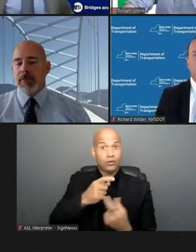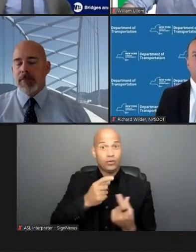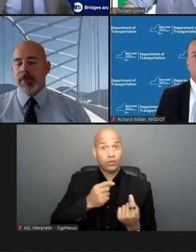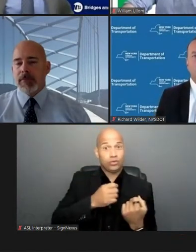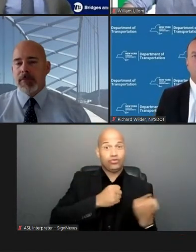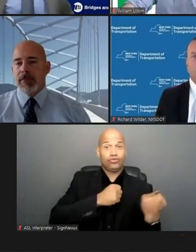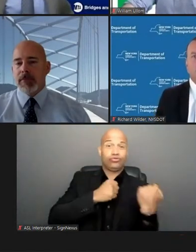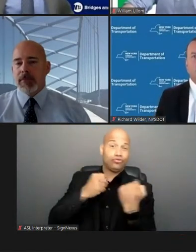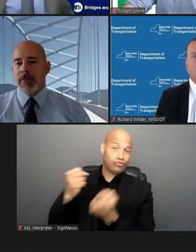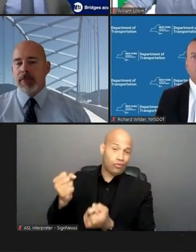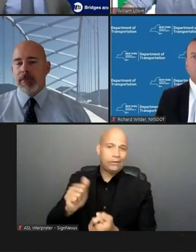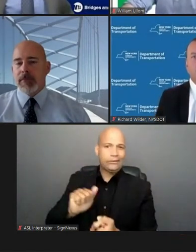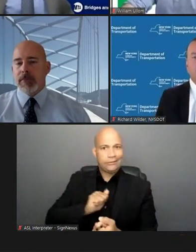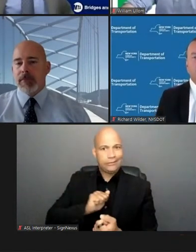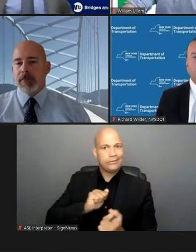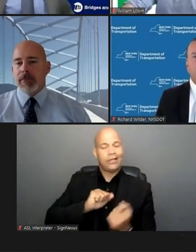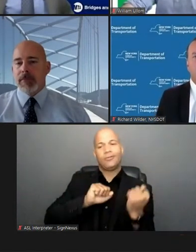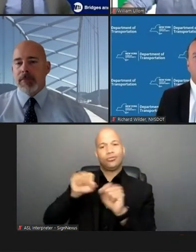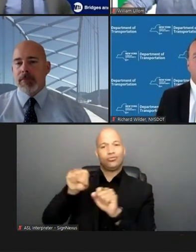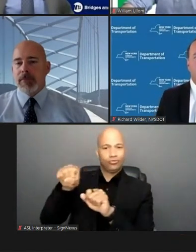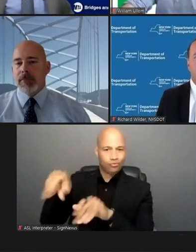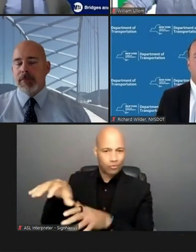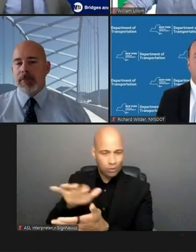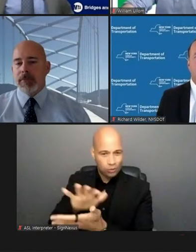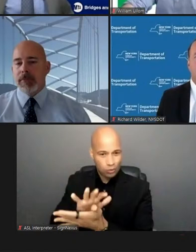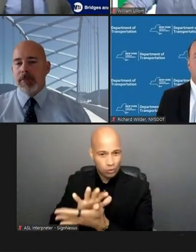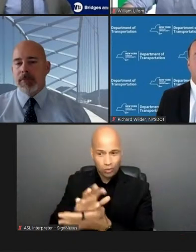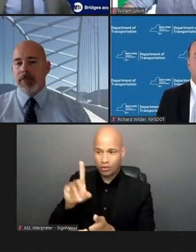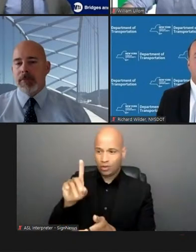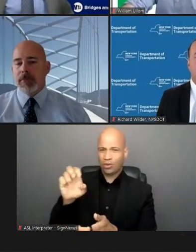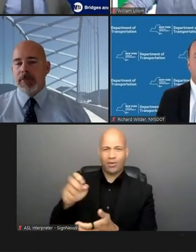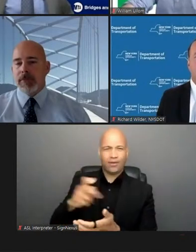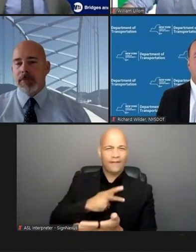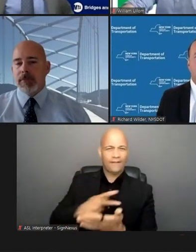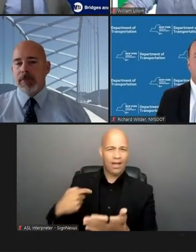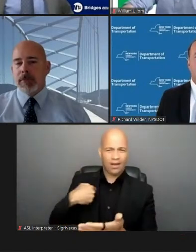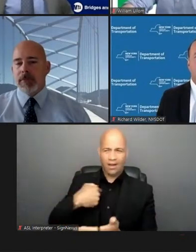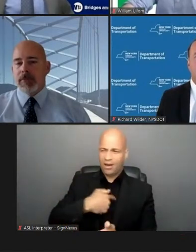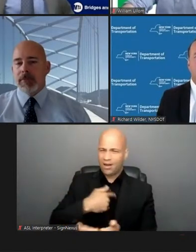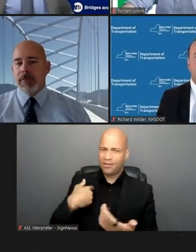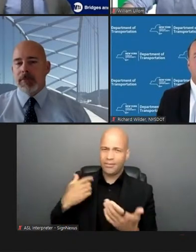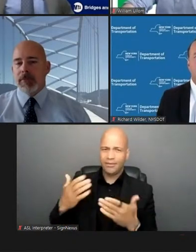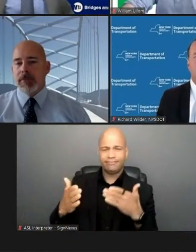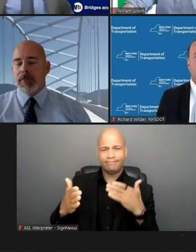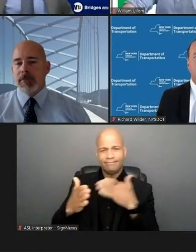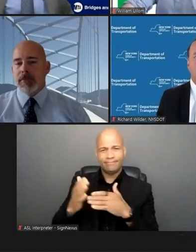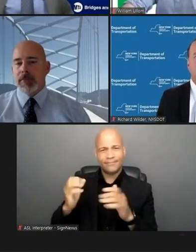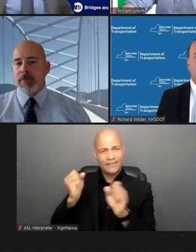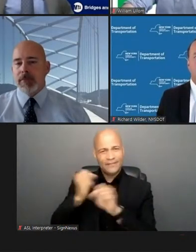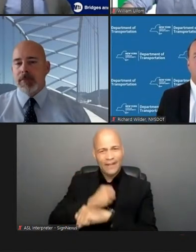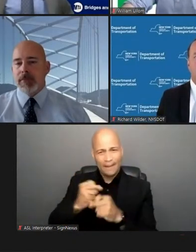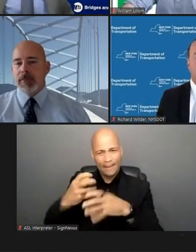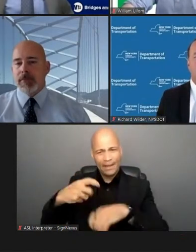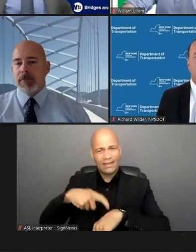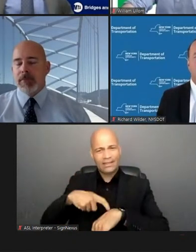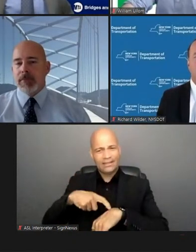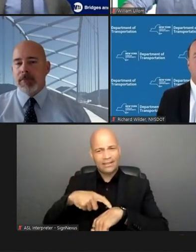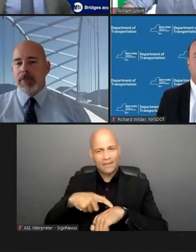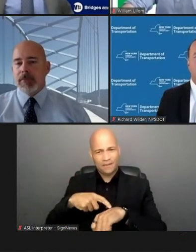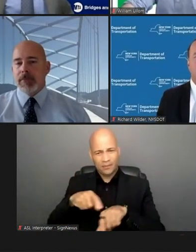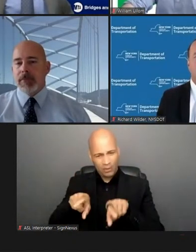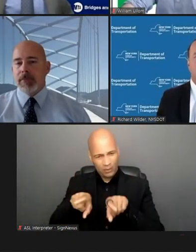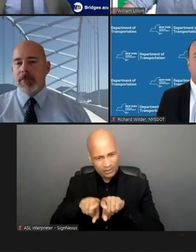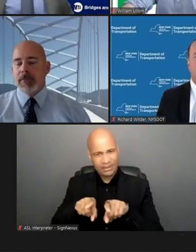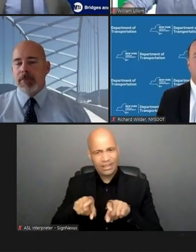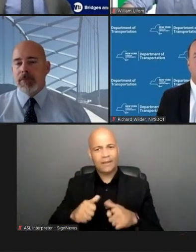every day by ourselves the doe has failed us I have appealed many times even though it would live in the same district we